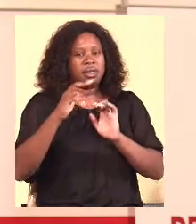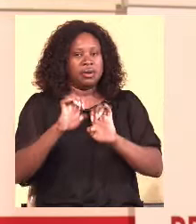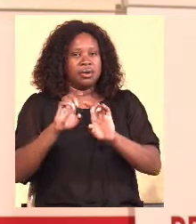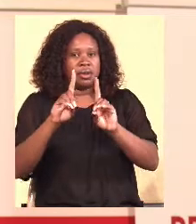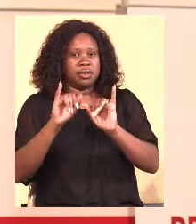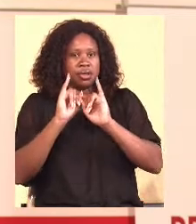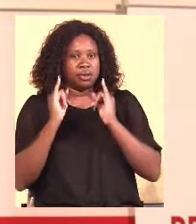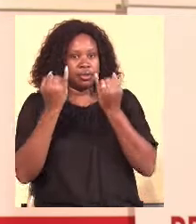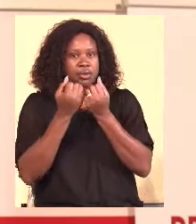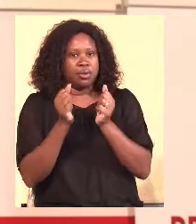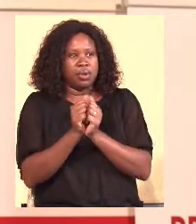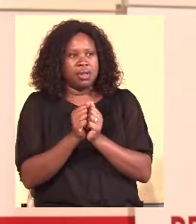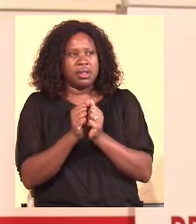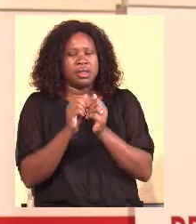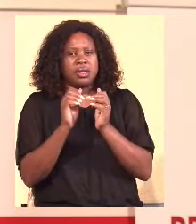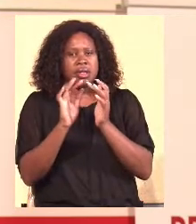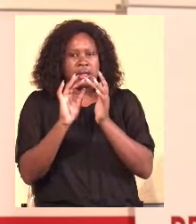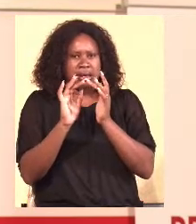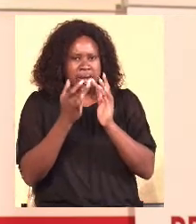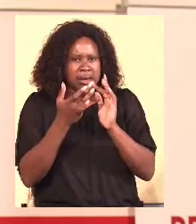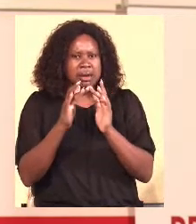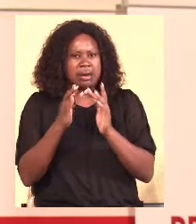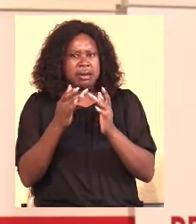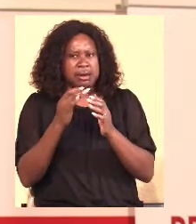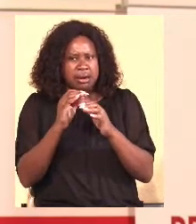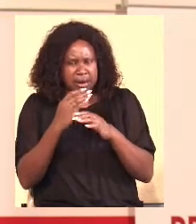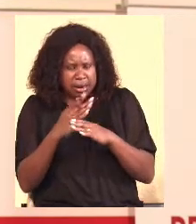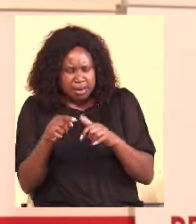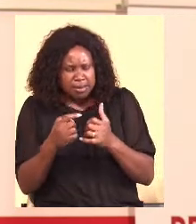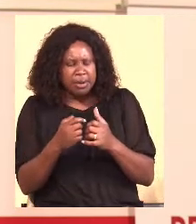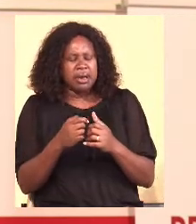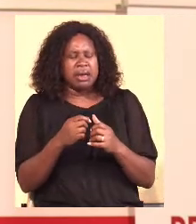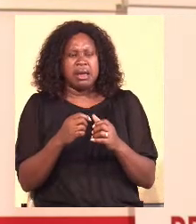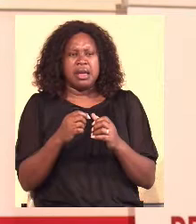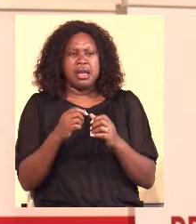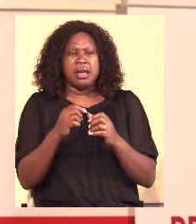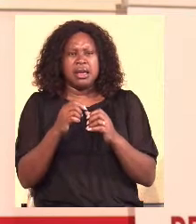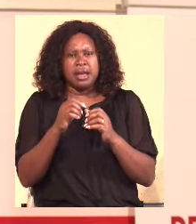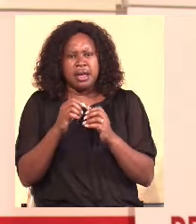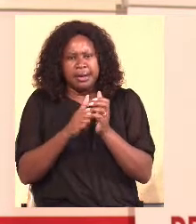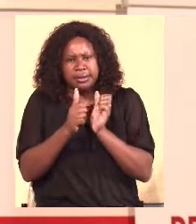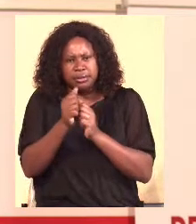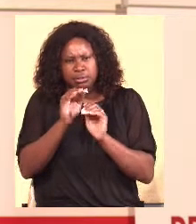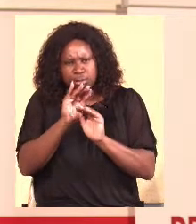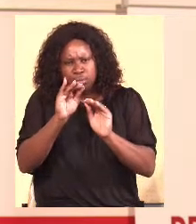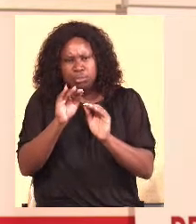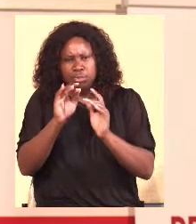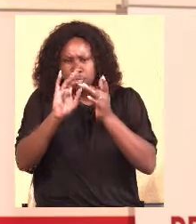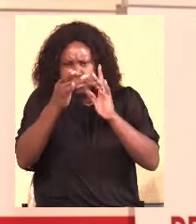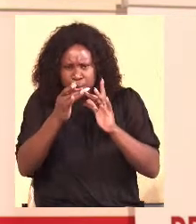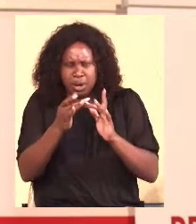right online infrastructure, with the quality assured content online, and which